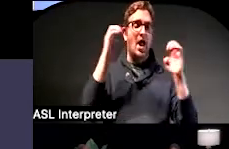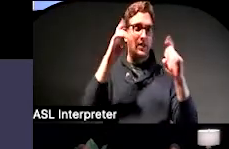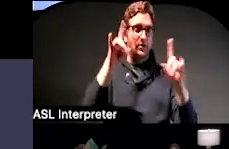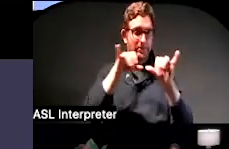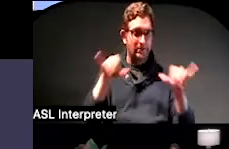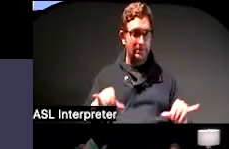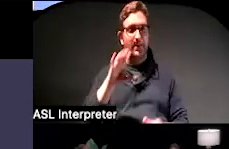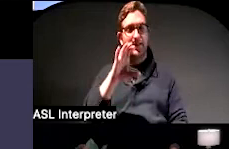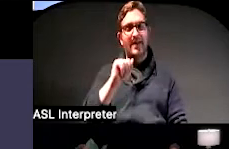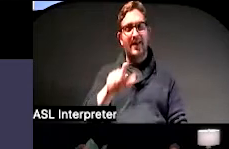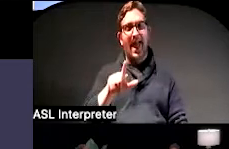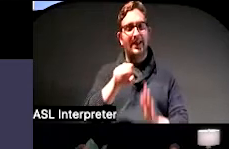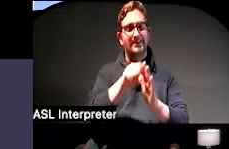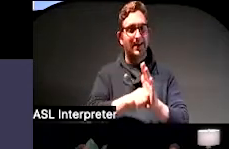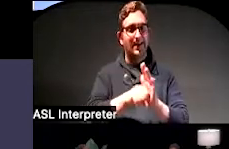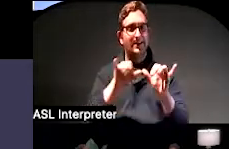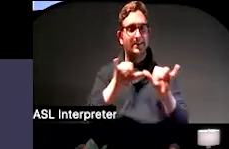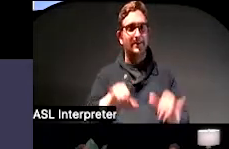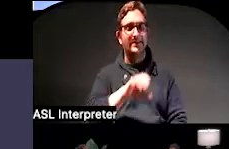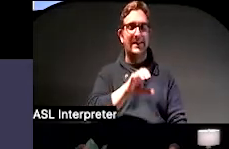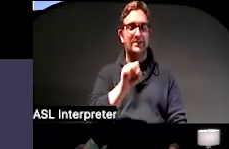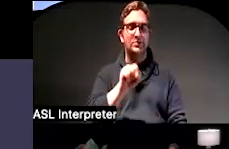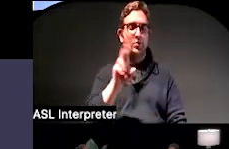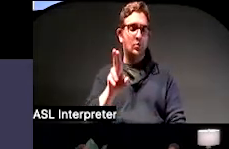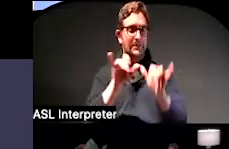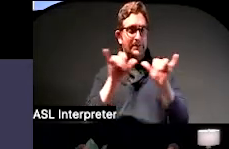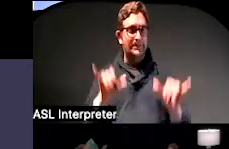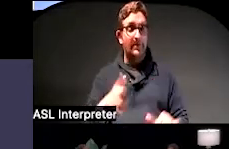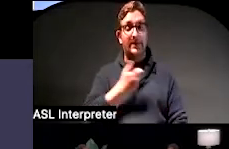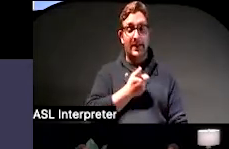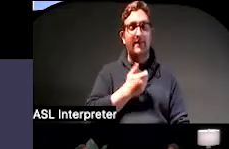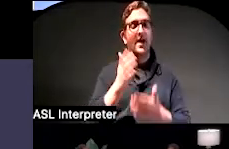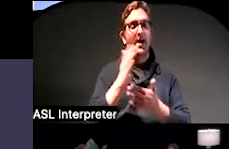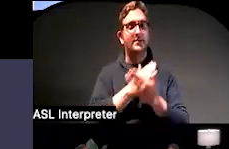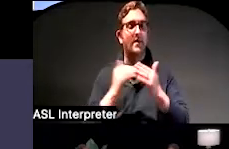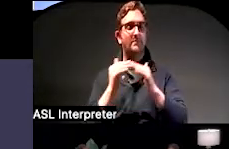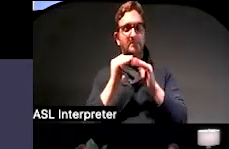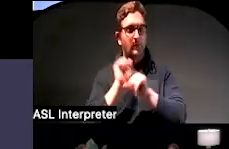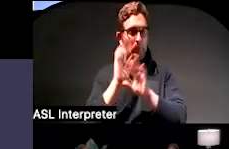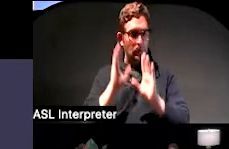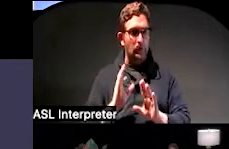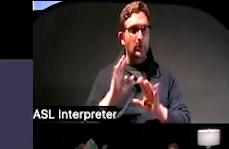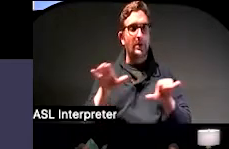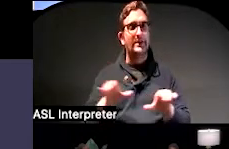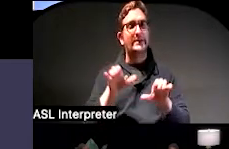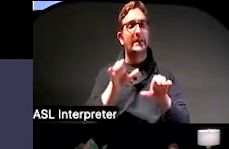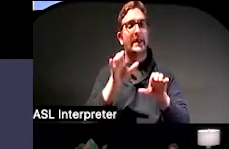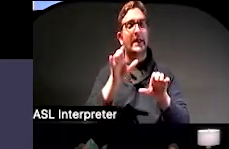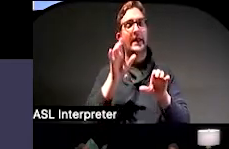the Cal State system, the CSU system. And myself and some colleagues, we did what we called